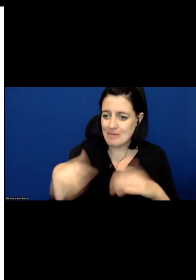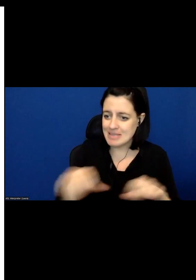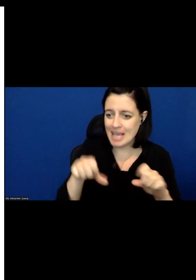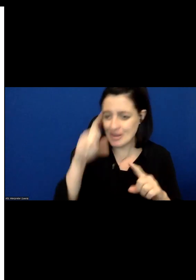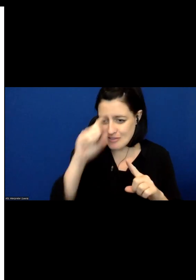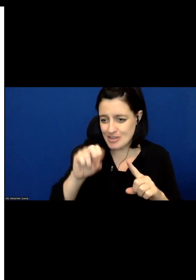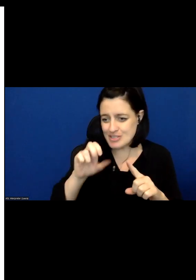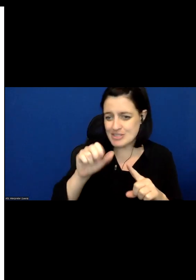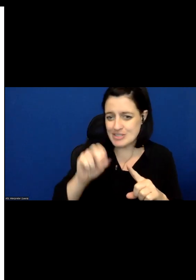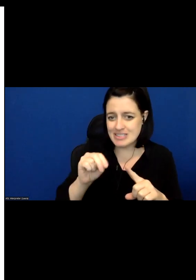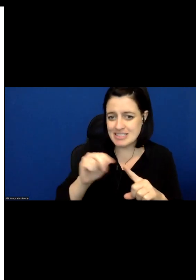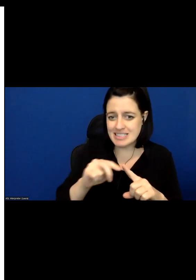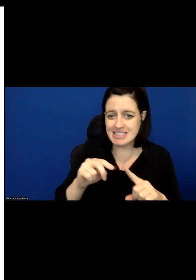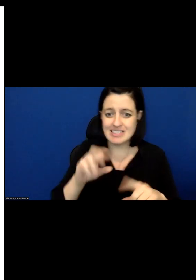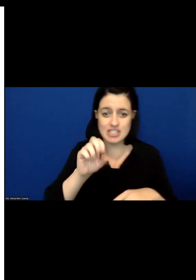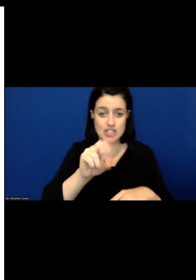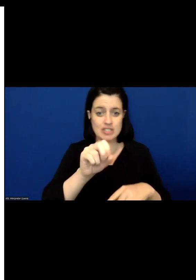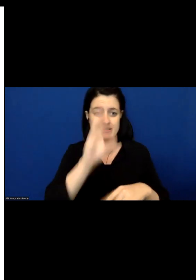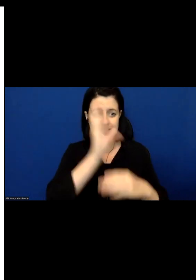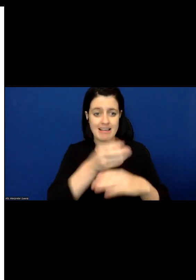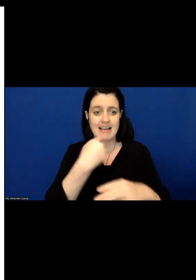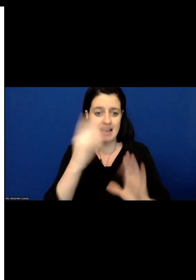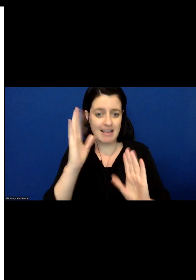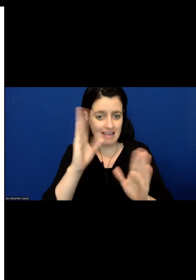just going to spotlight you and let you. I'm back, Maria. I'm back. All